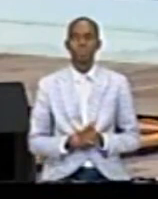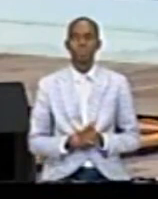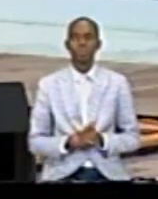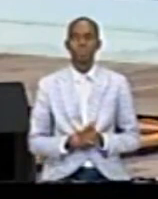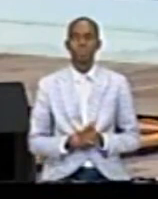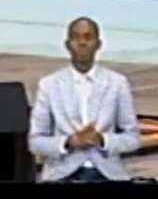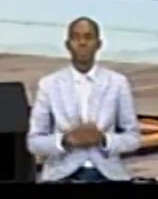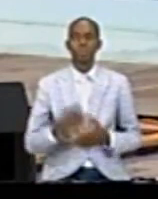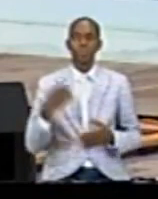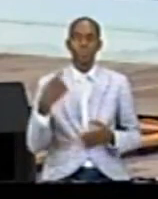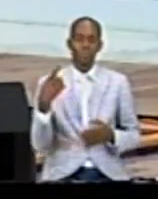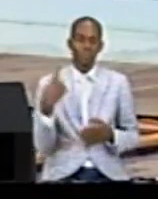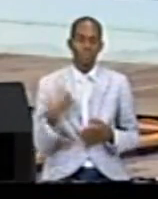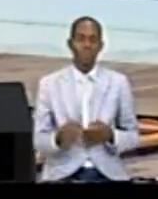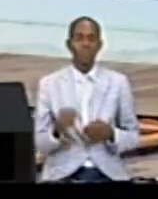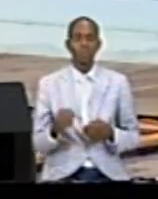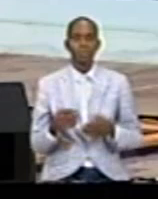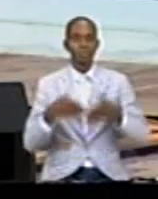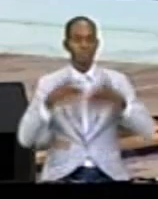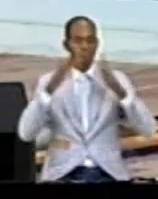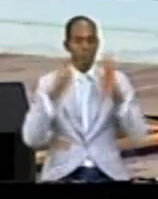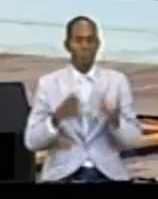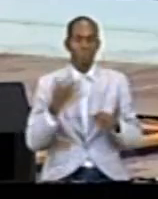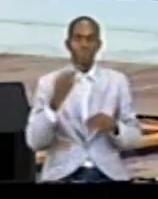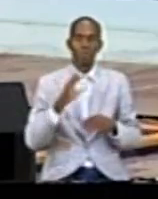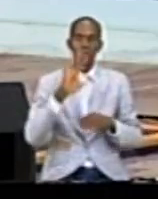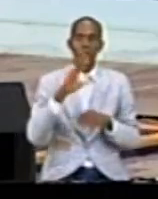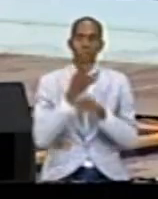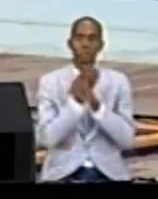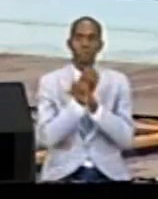The captain of your salvation.